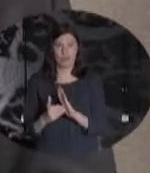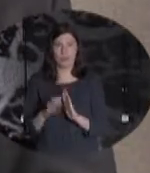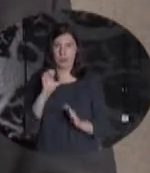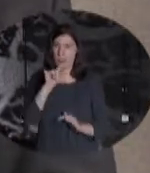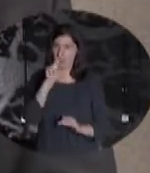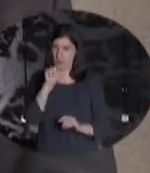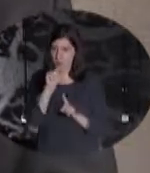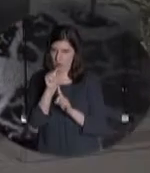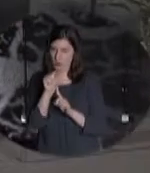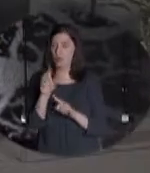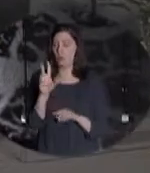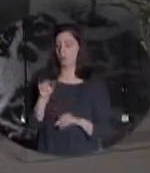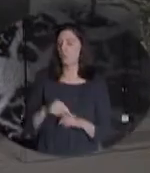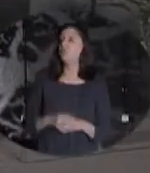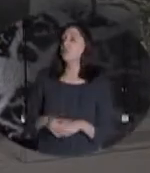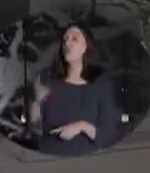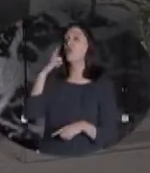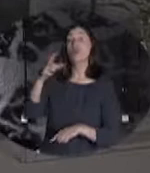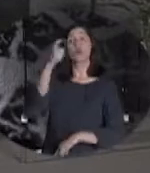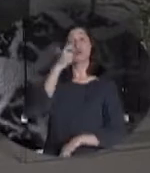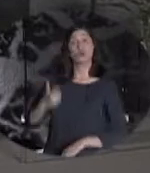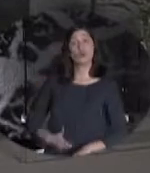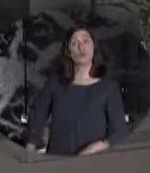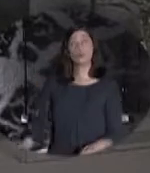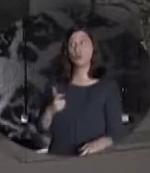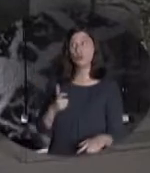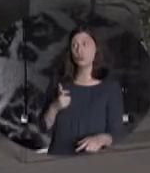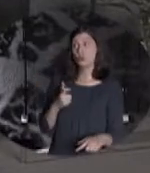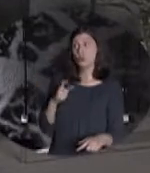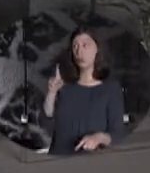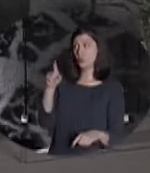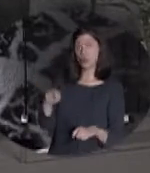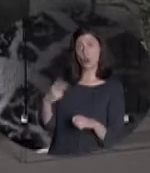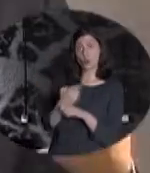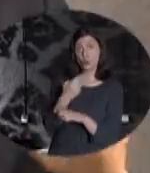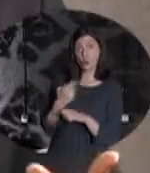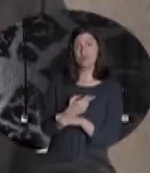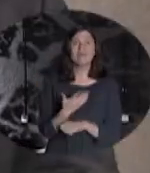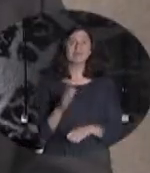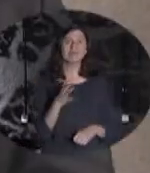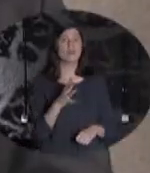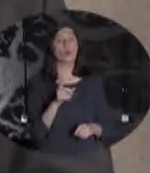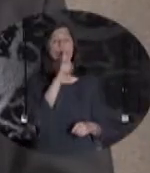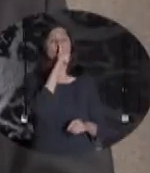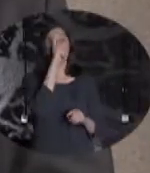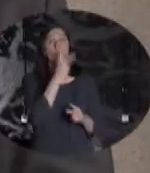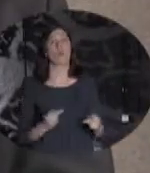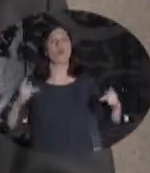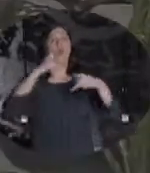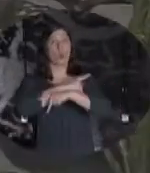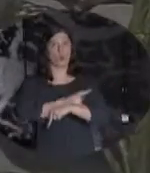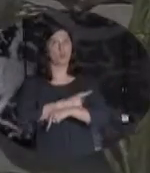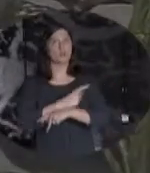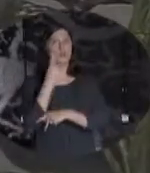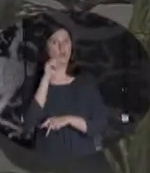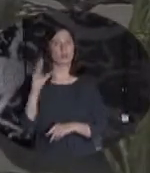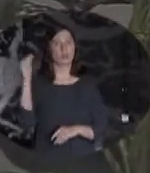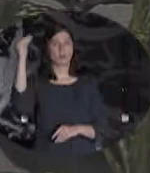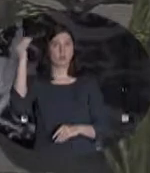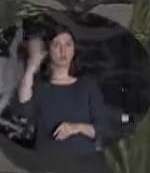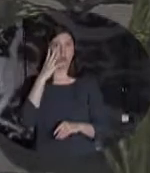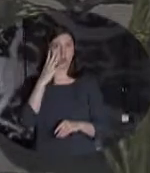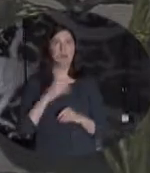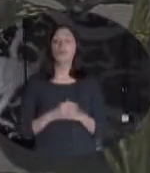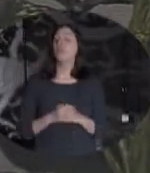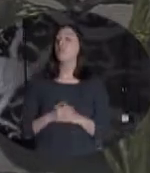you're doing to your skin. And these spray oils and that, we really shouldn't be using sure. them. No, those will really just accelerate the effects of the sun. And then, I